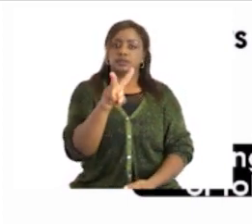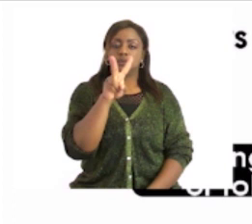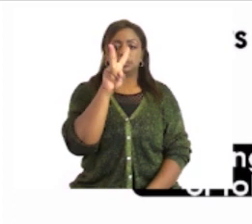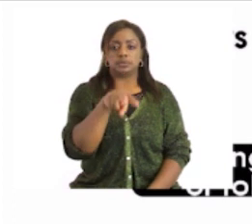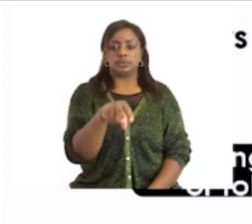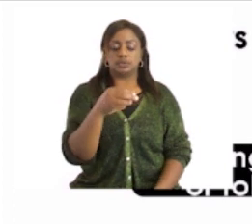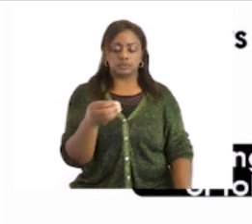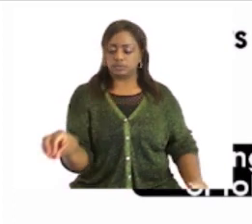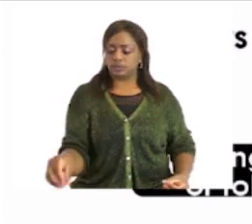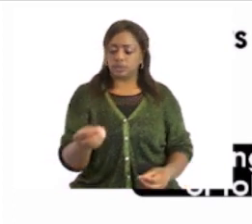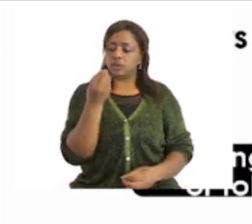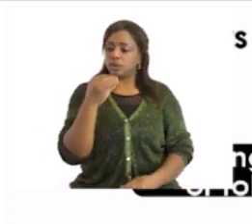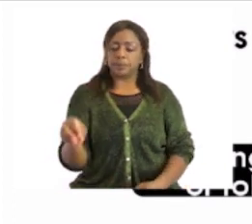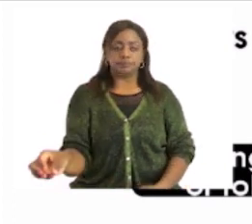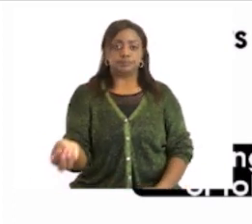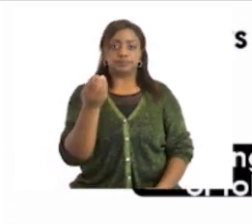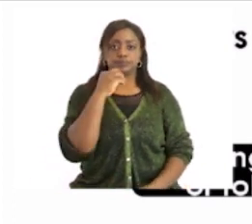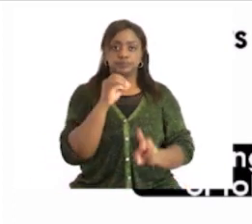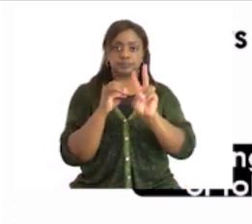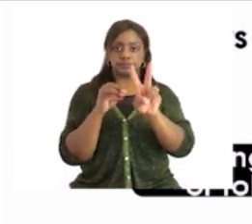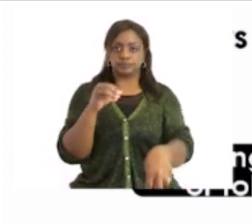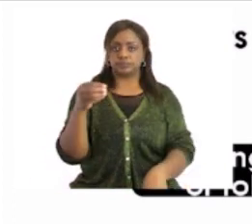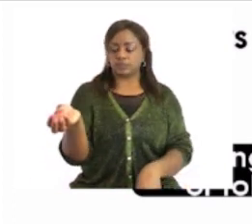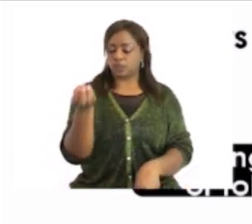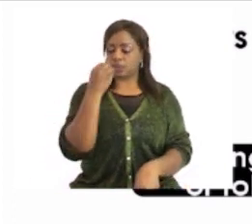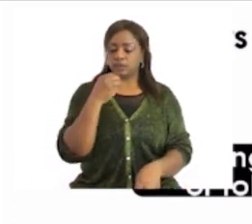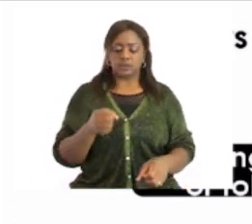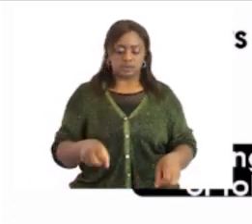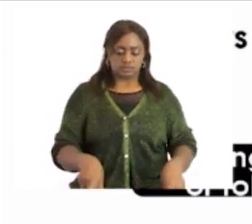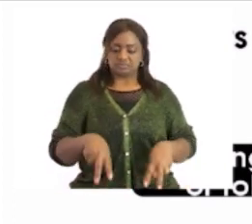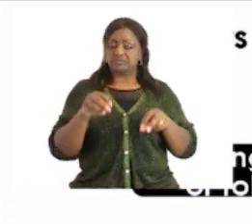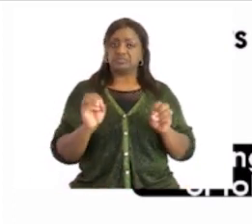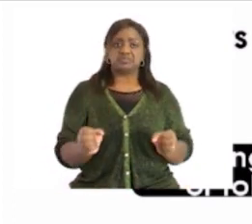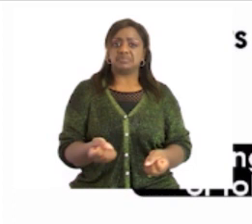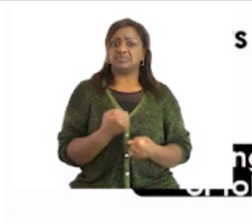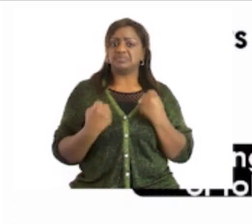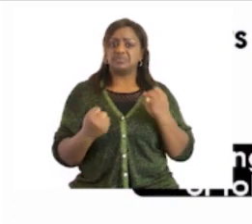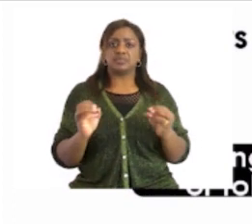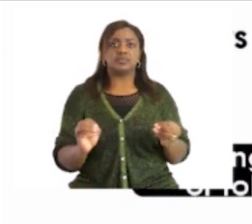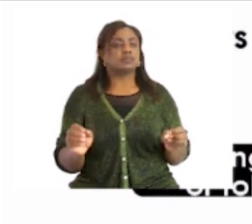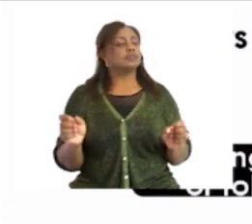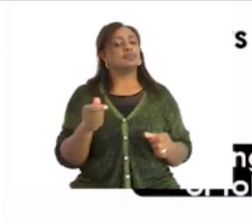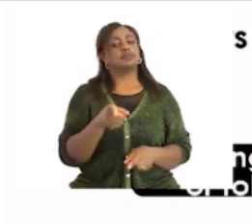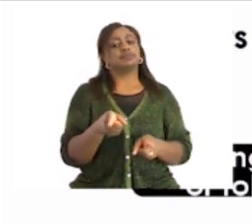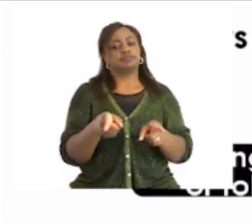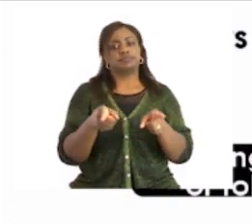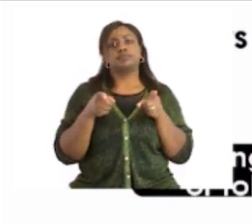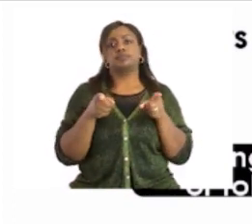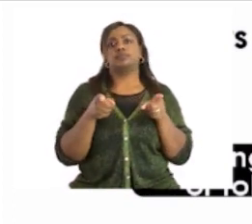you don't exercise, it can increase the risk of heart disease, obesity, high blood pressure, and